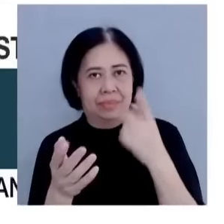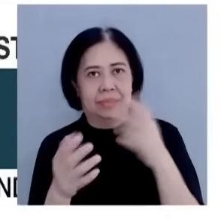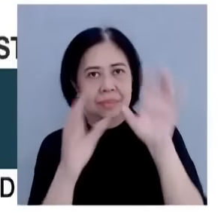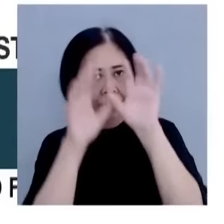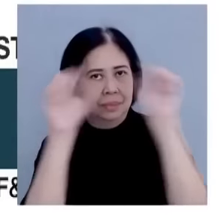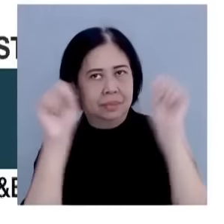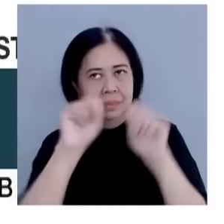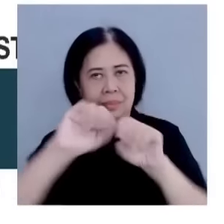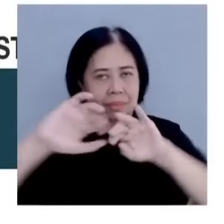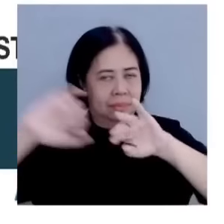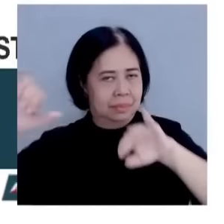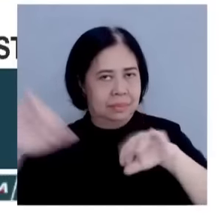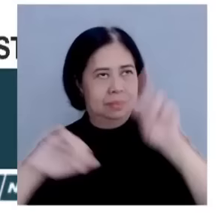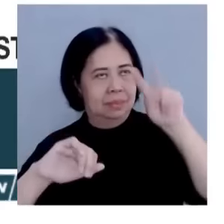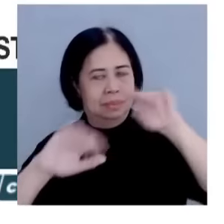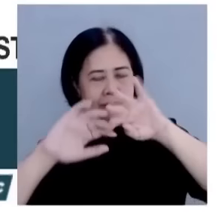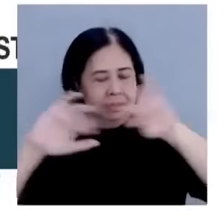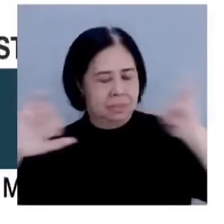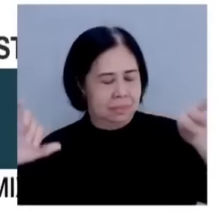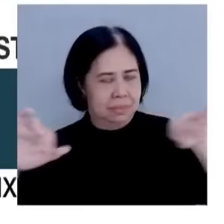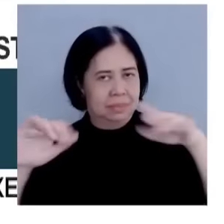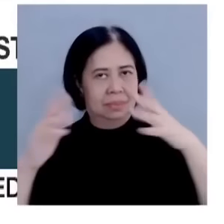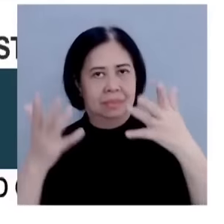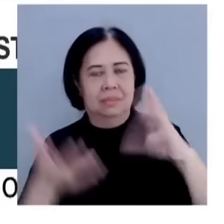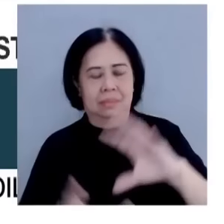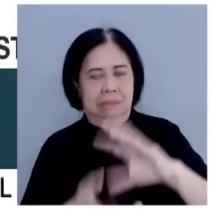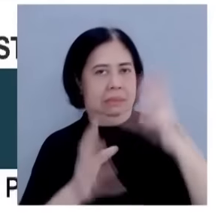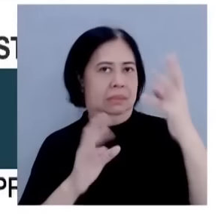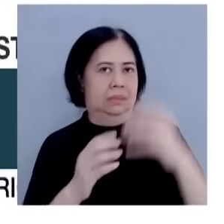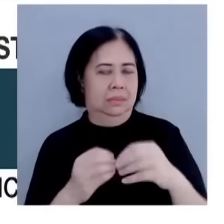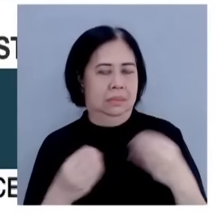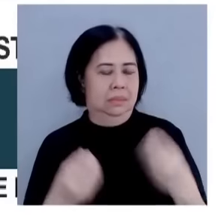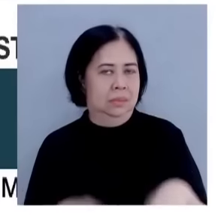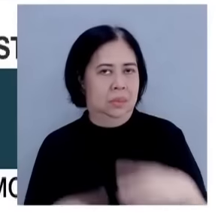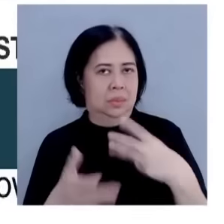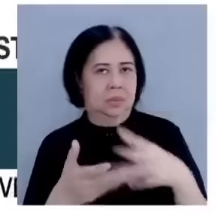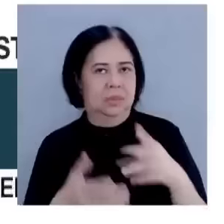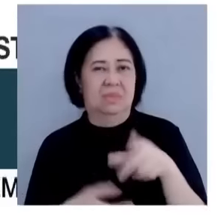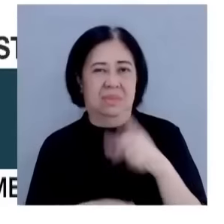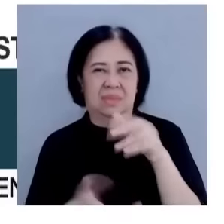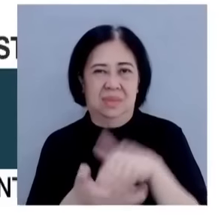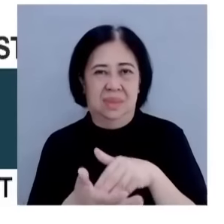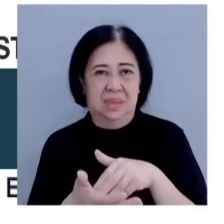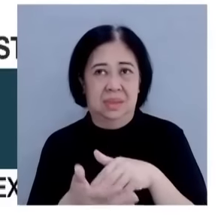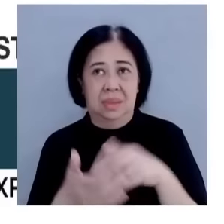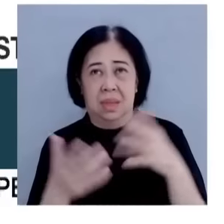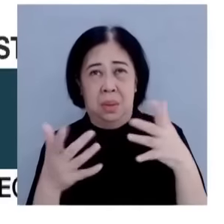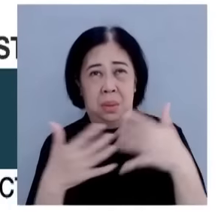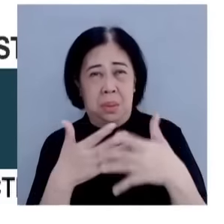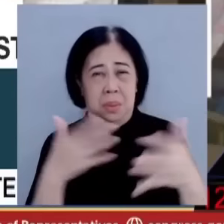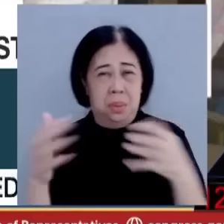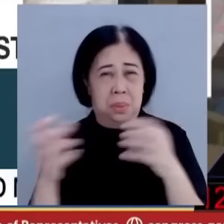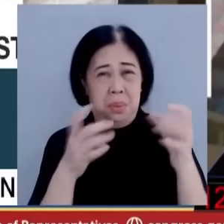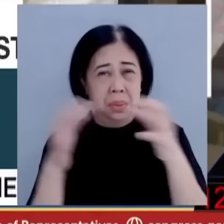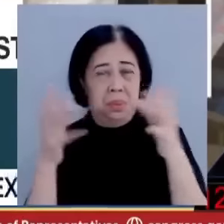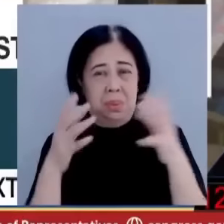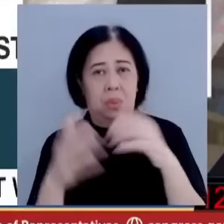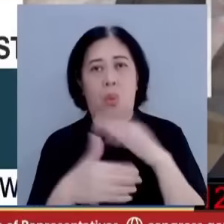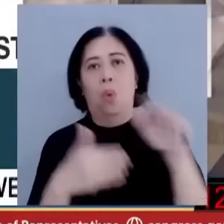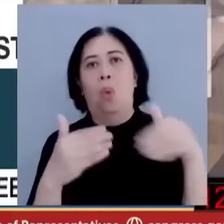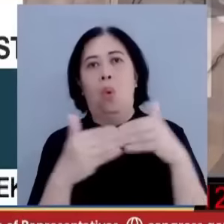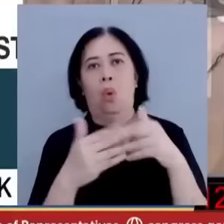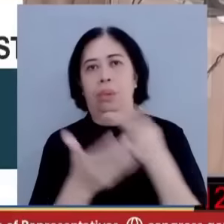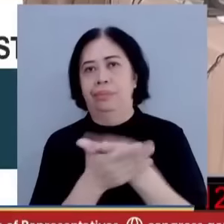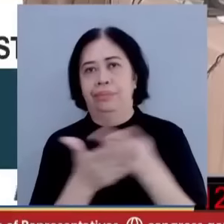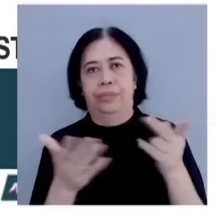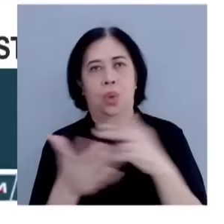take right. away the vice president. That's right. That's All right. right. Ultimately, at the end of the day, everyone will be a loser here.